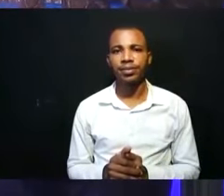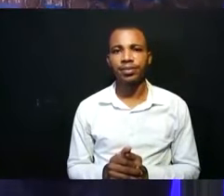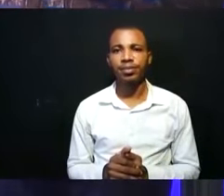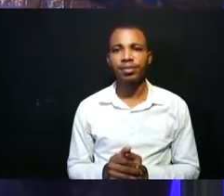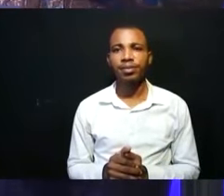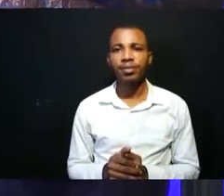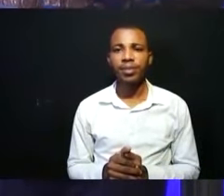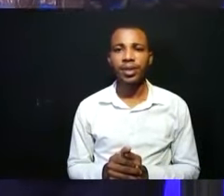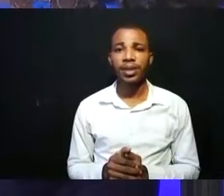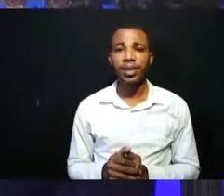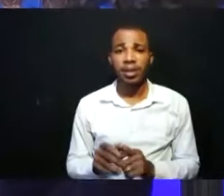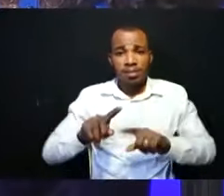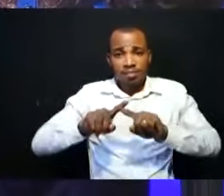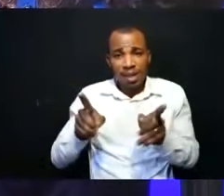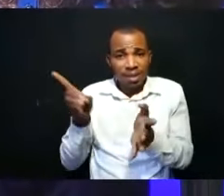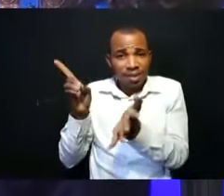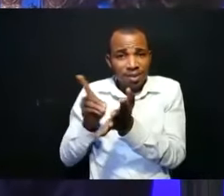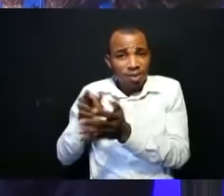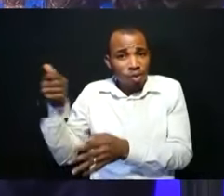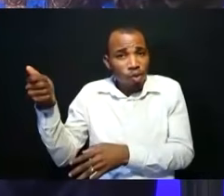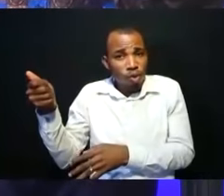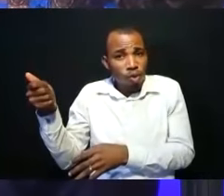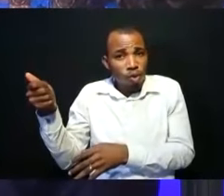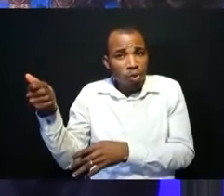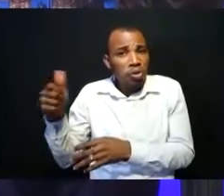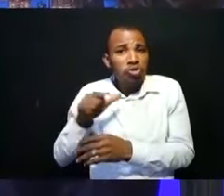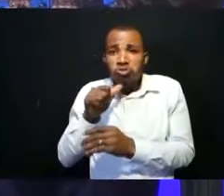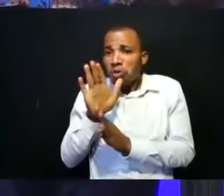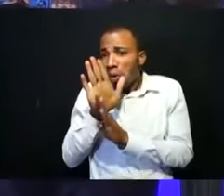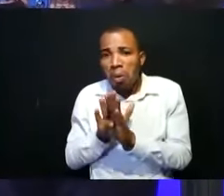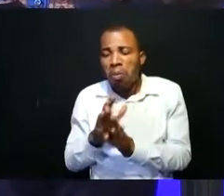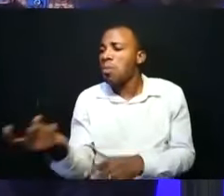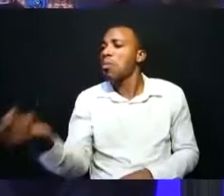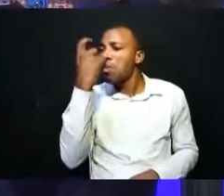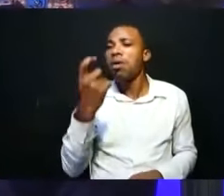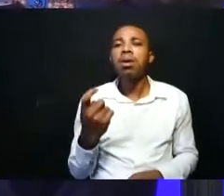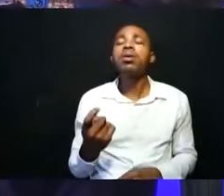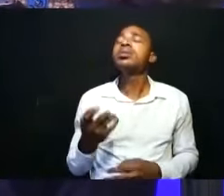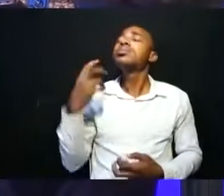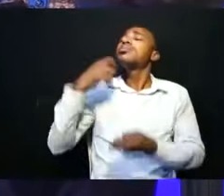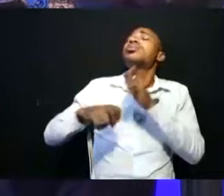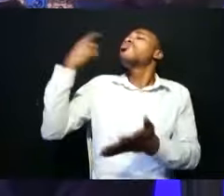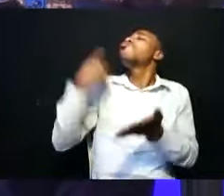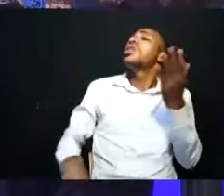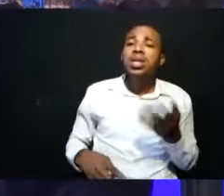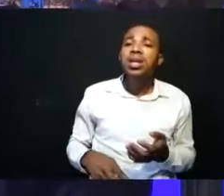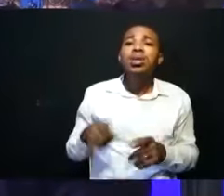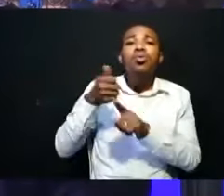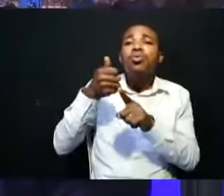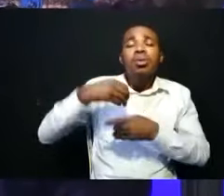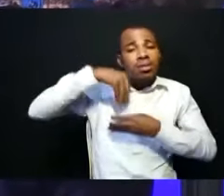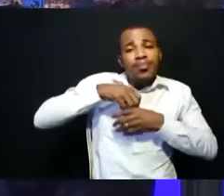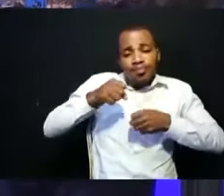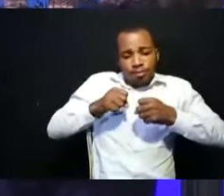Rather impatiently, he upbraided me. What's the matter, Oga? Haven't you any fight in